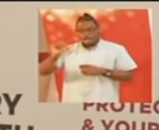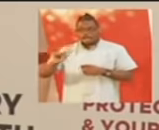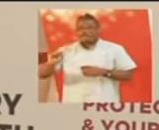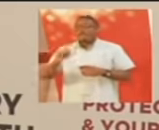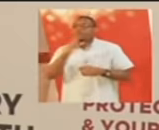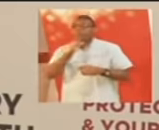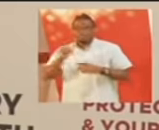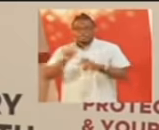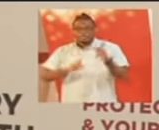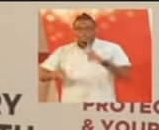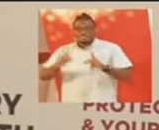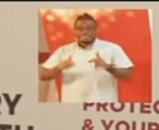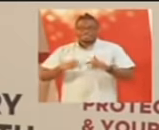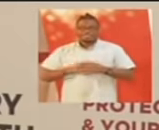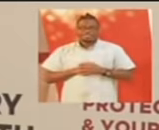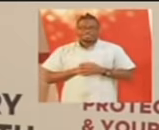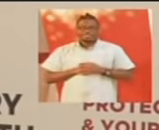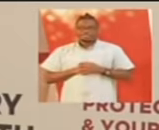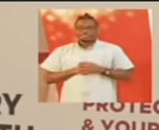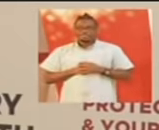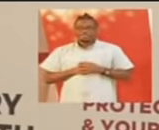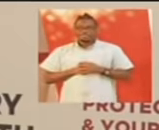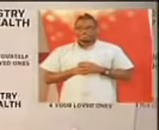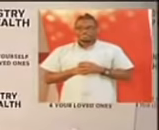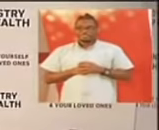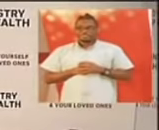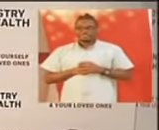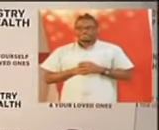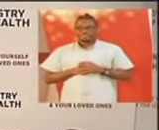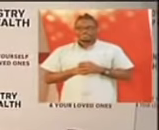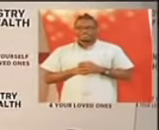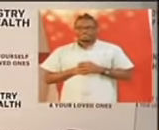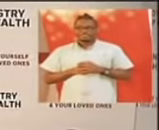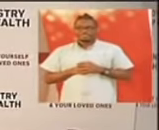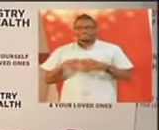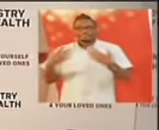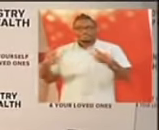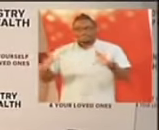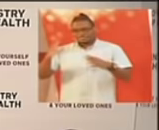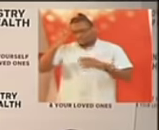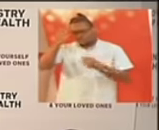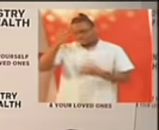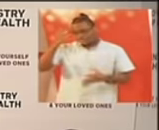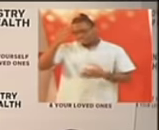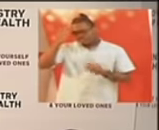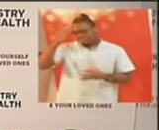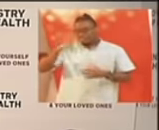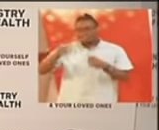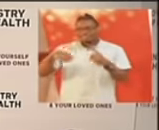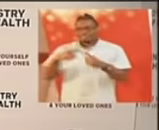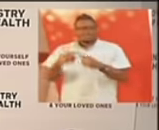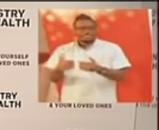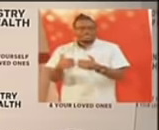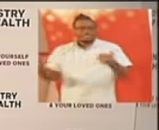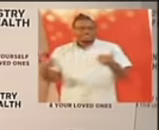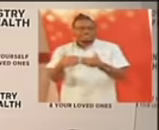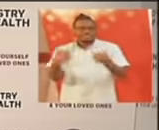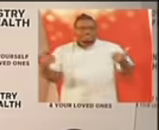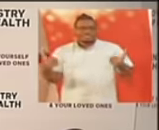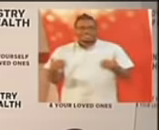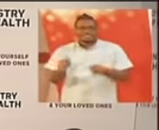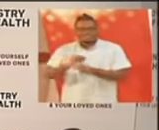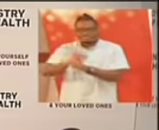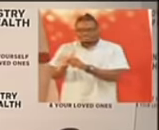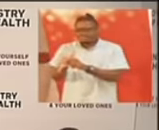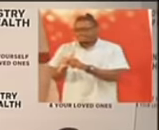So, Ms. Alcantara, this has been my update on the changes in the parallel healthcare system and the overall occupancy. Thank you. Thank